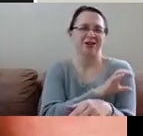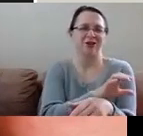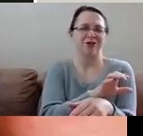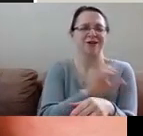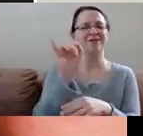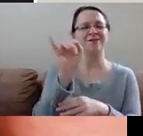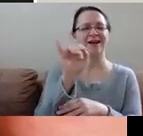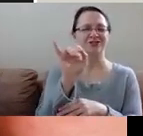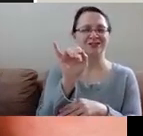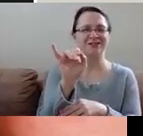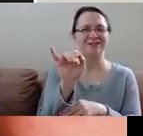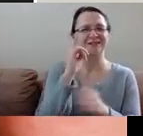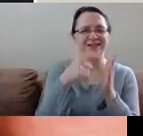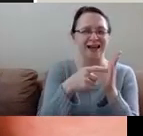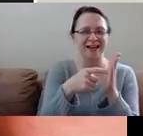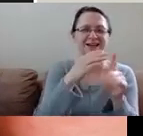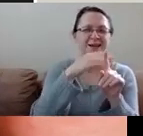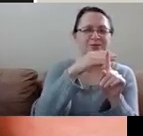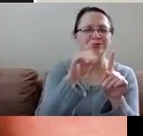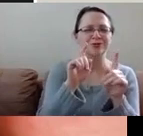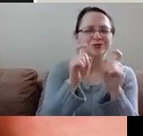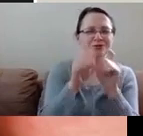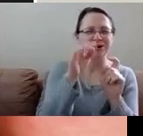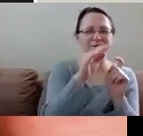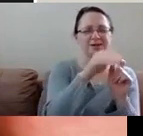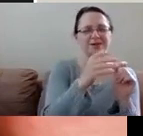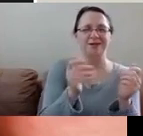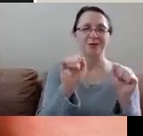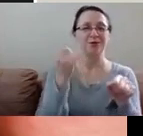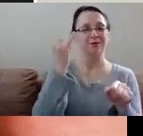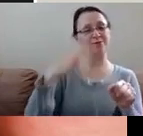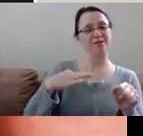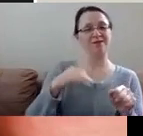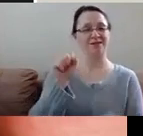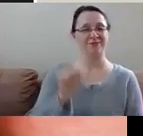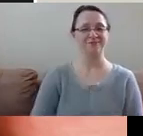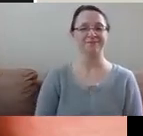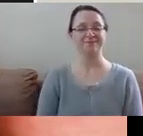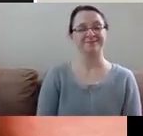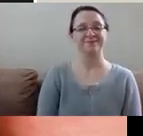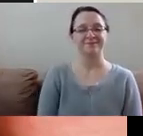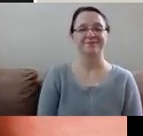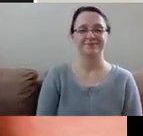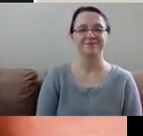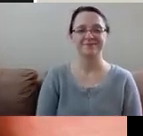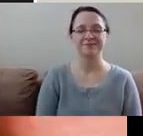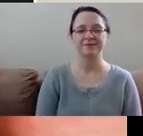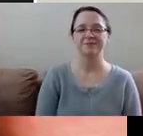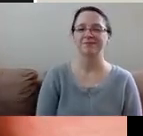infection, a sign of infection. There are lots of things that you could imagine in the present setting that this would be valuable. Yeah.